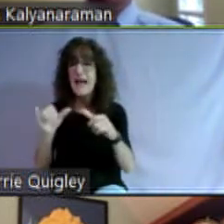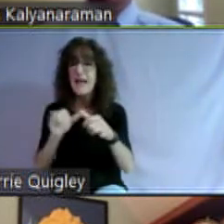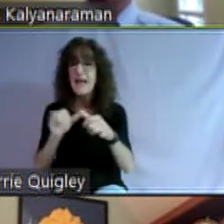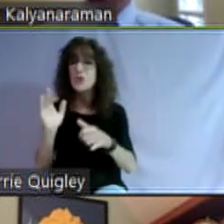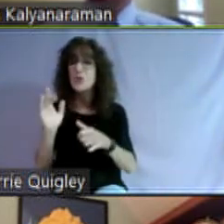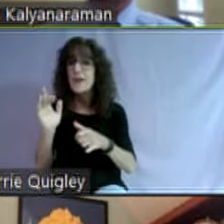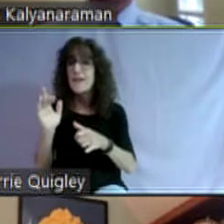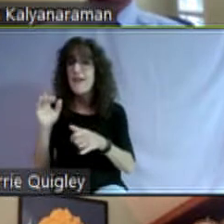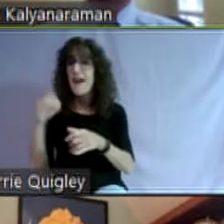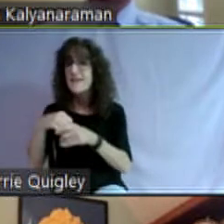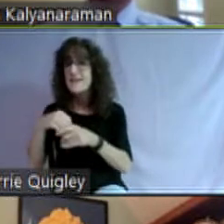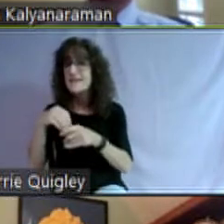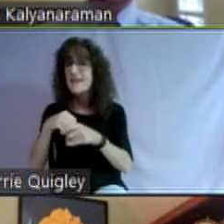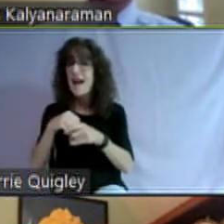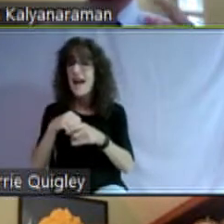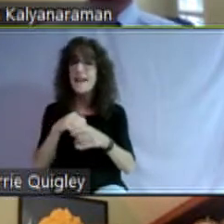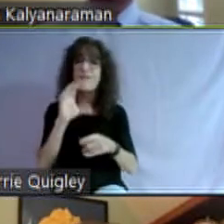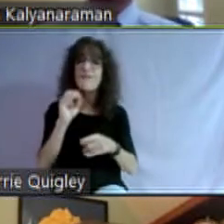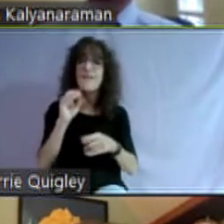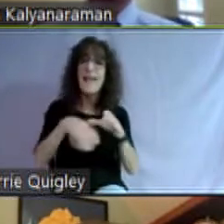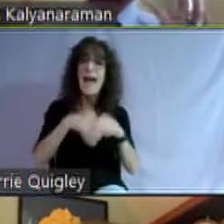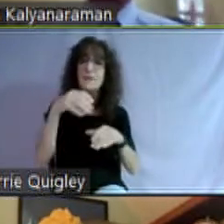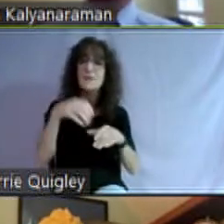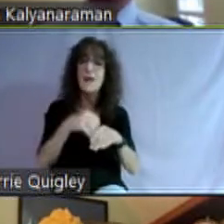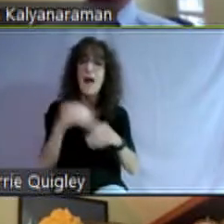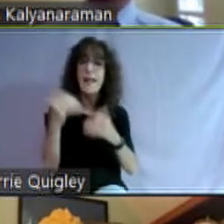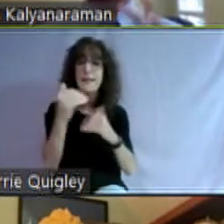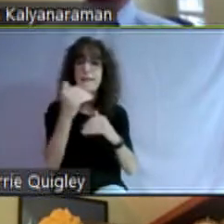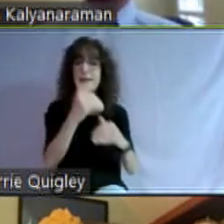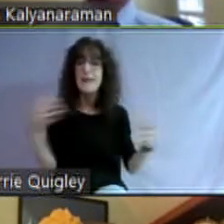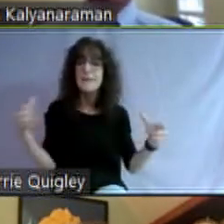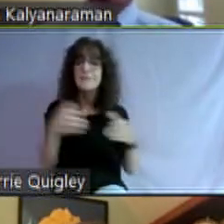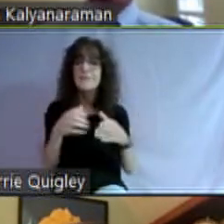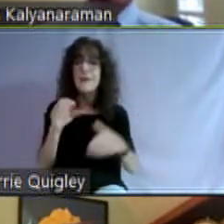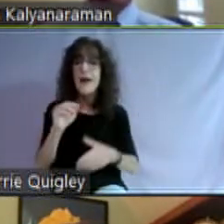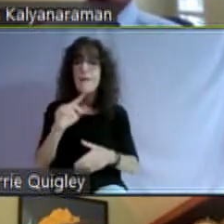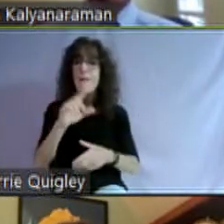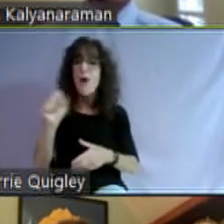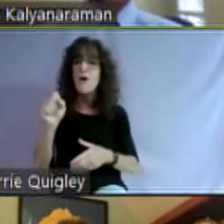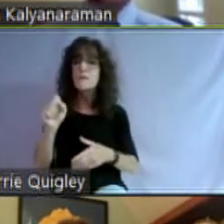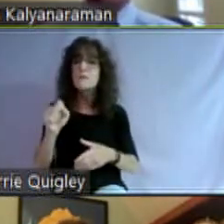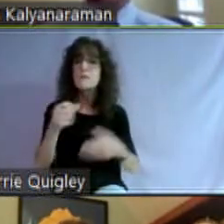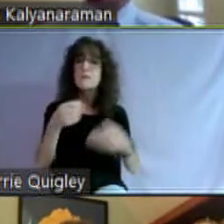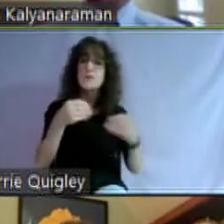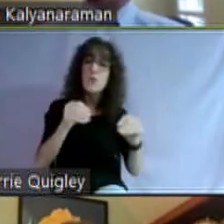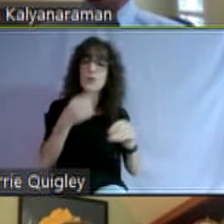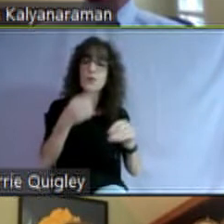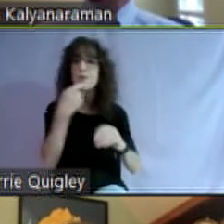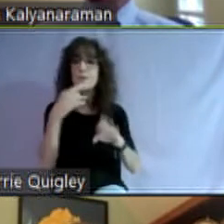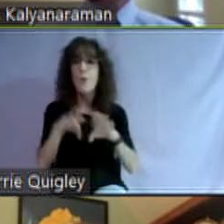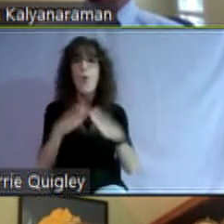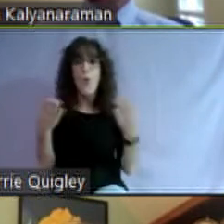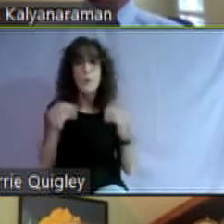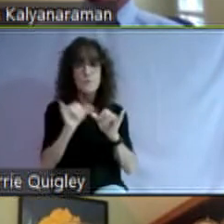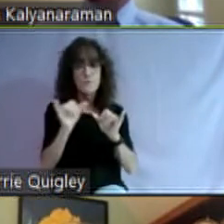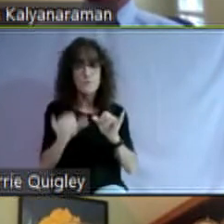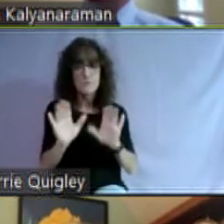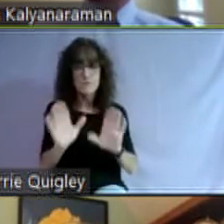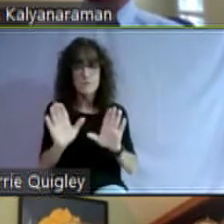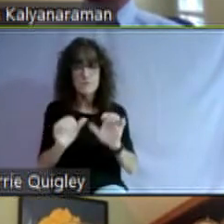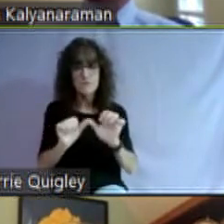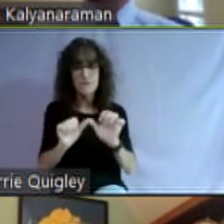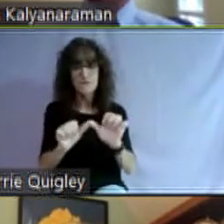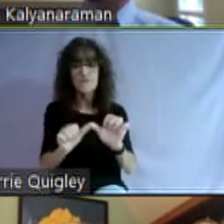50 outdoors, and limiting gathering in malls, but keeping all the restaurants and the stores open. Um, and what we saw is that